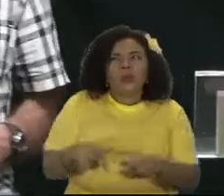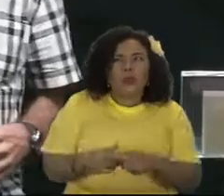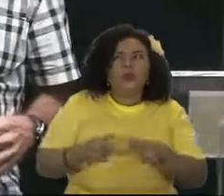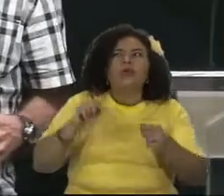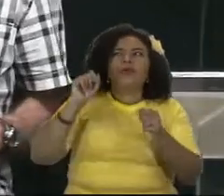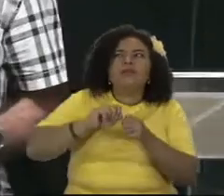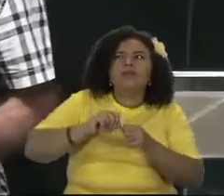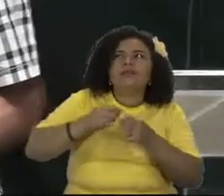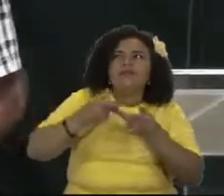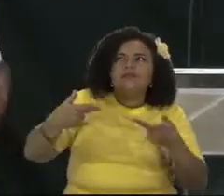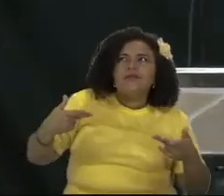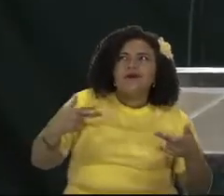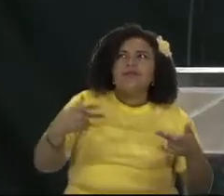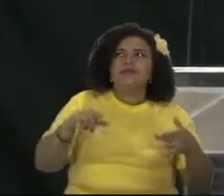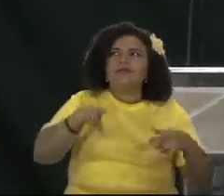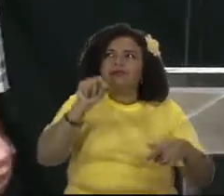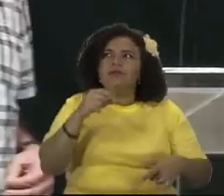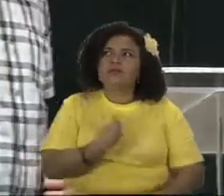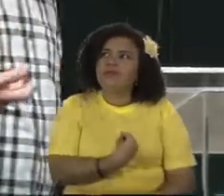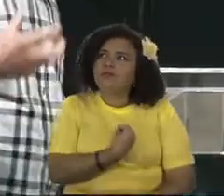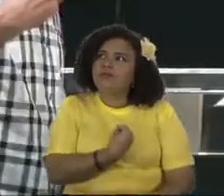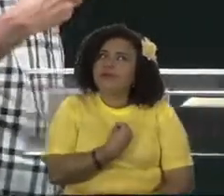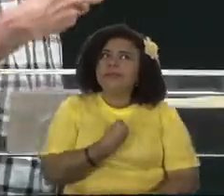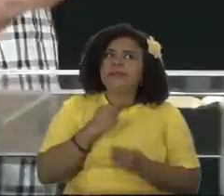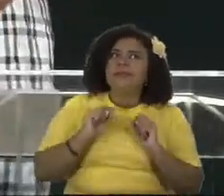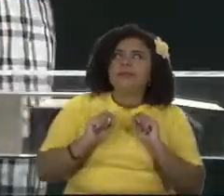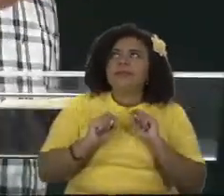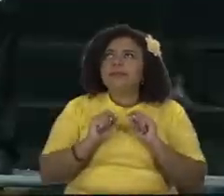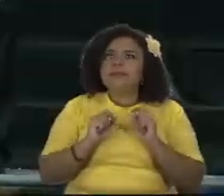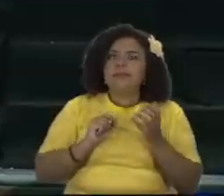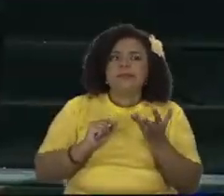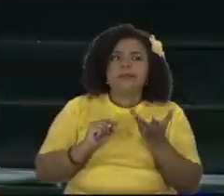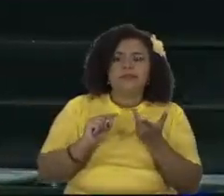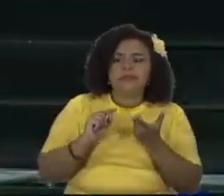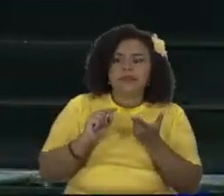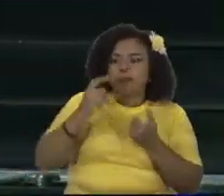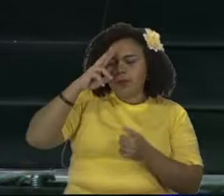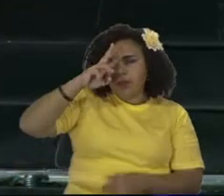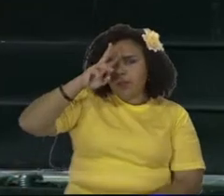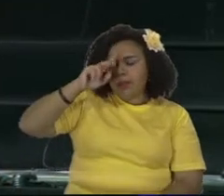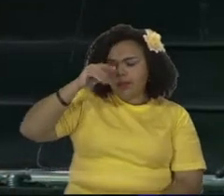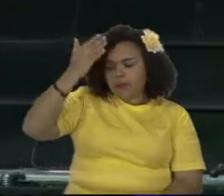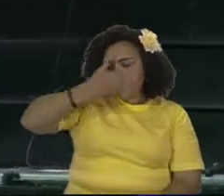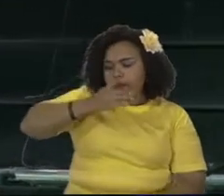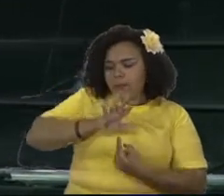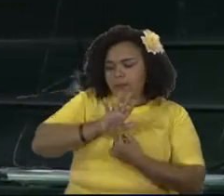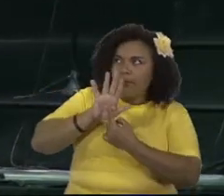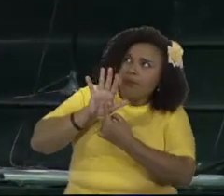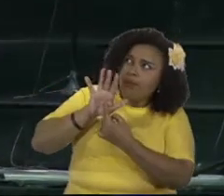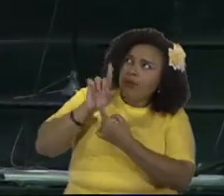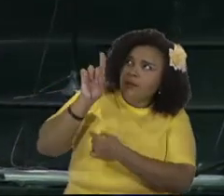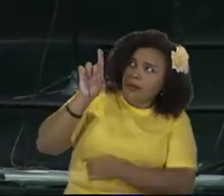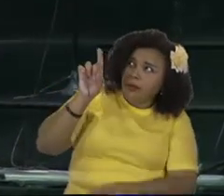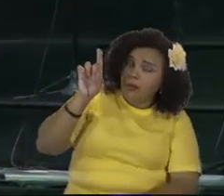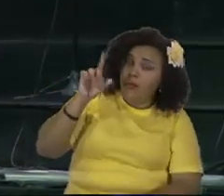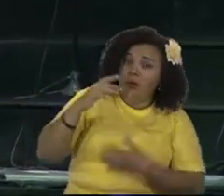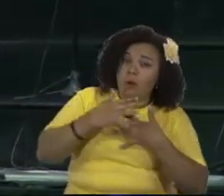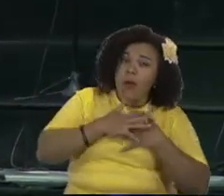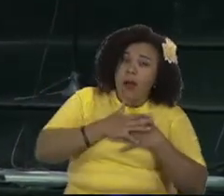your understanding and your behavior must show the love towards God. That's